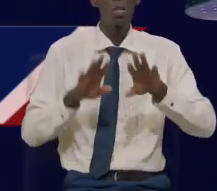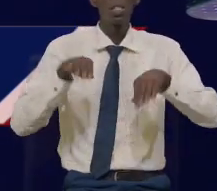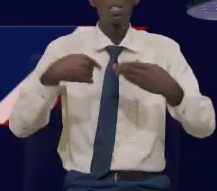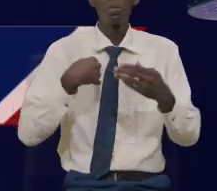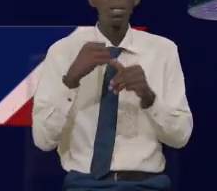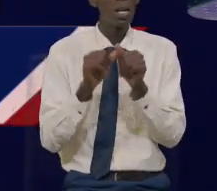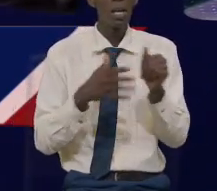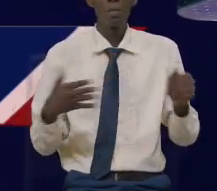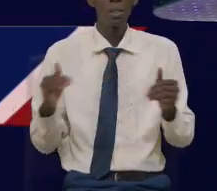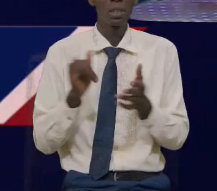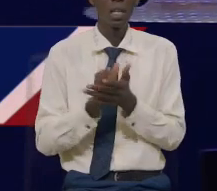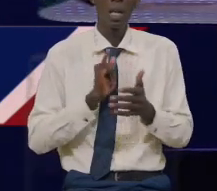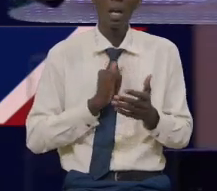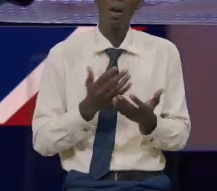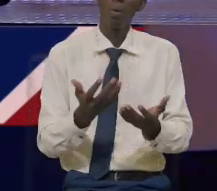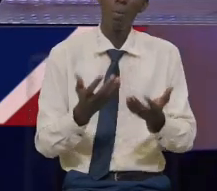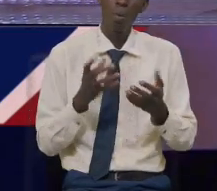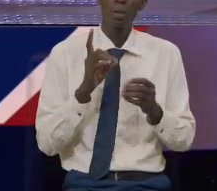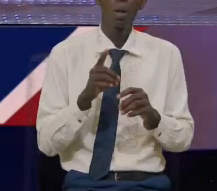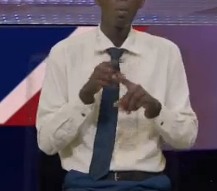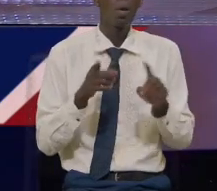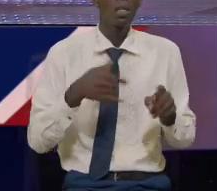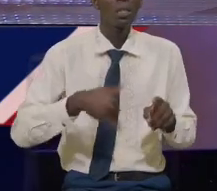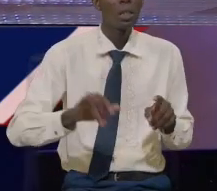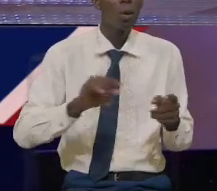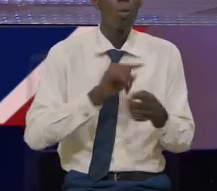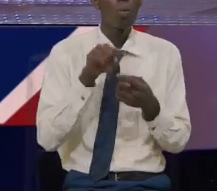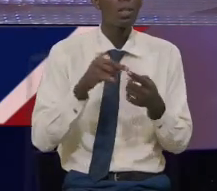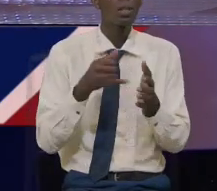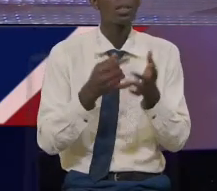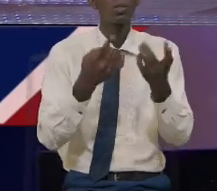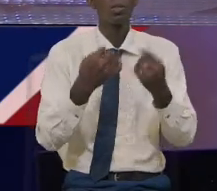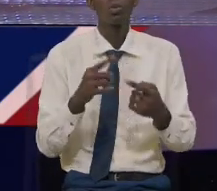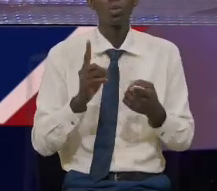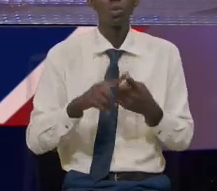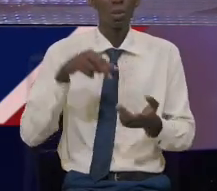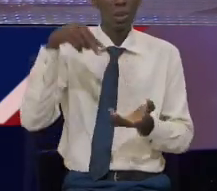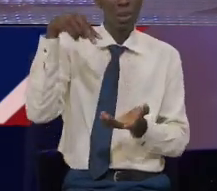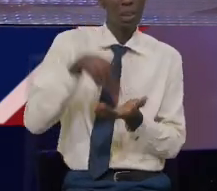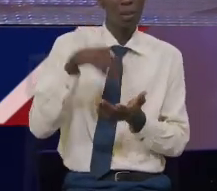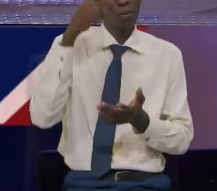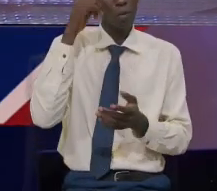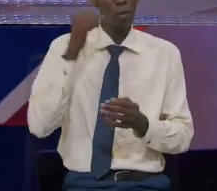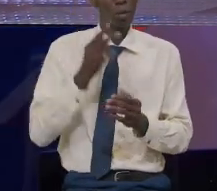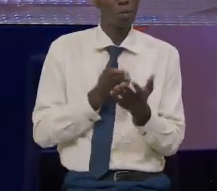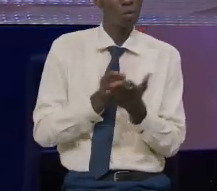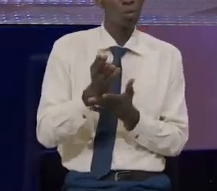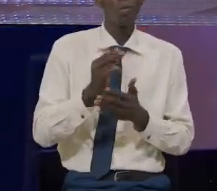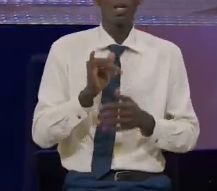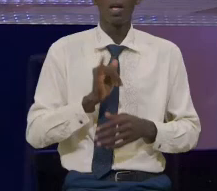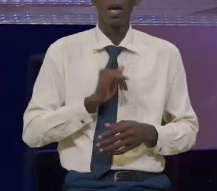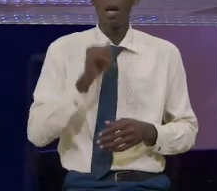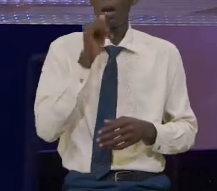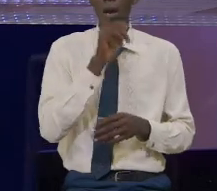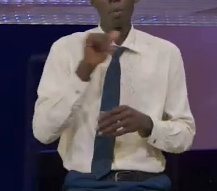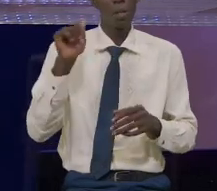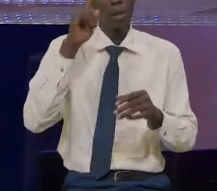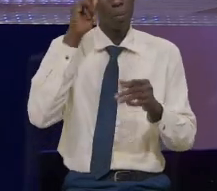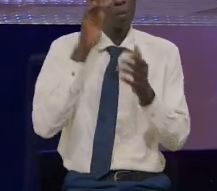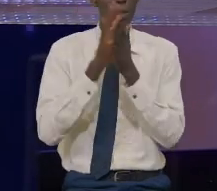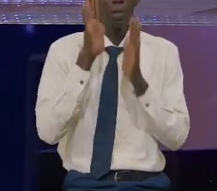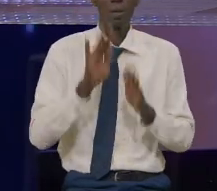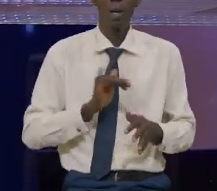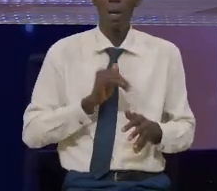could wish for, and yet, when it comes to taking my stand, I am a believer. I am